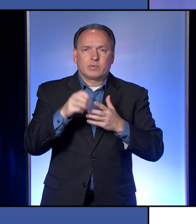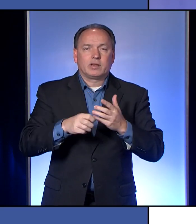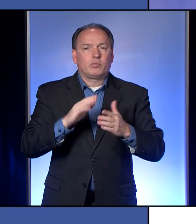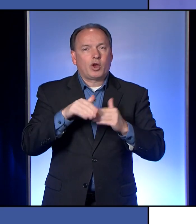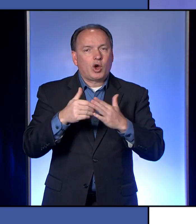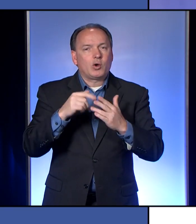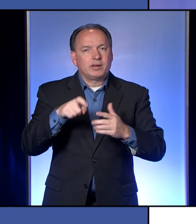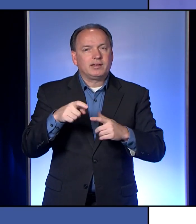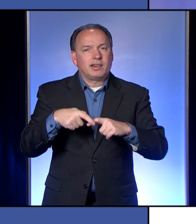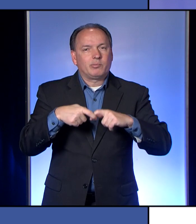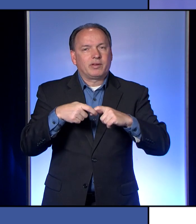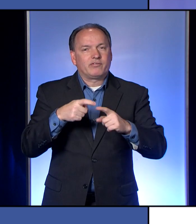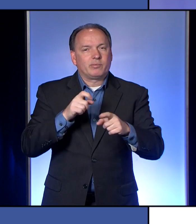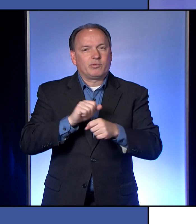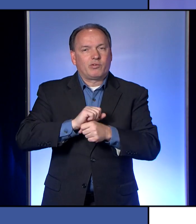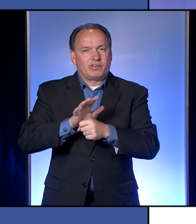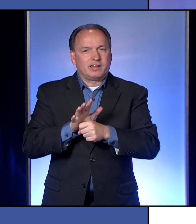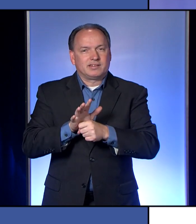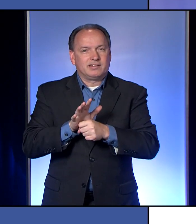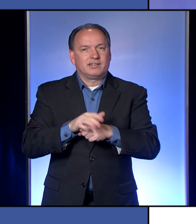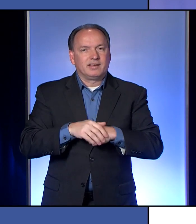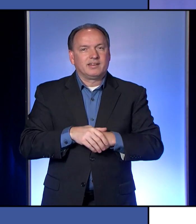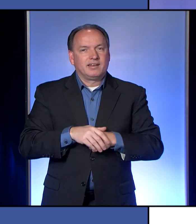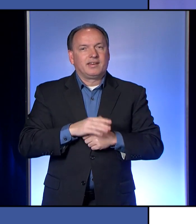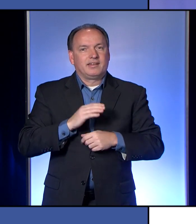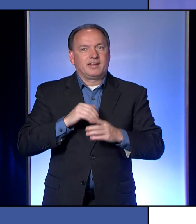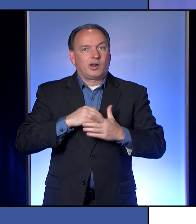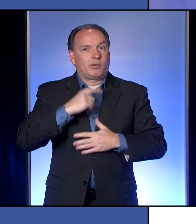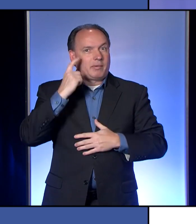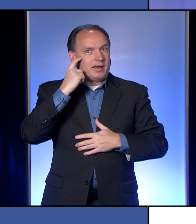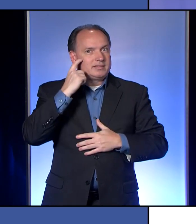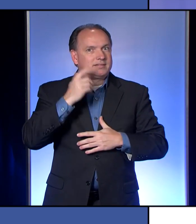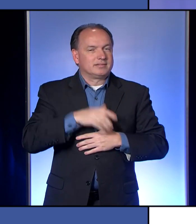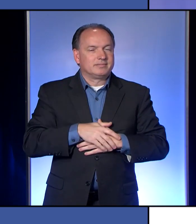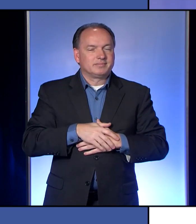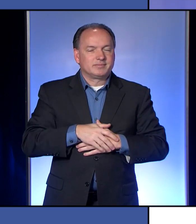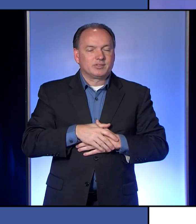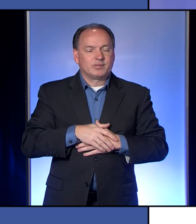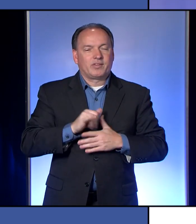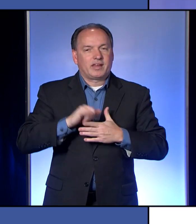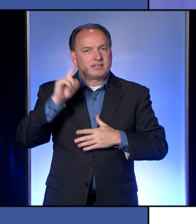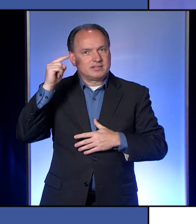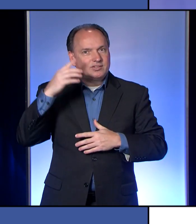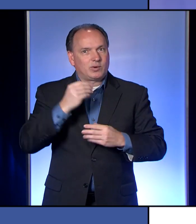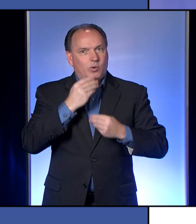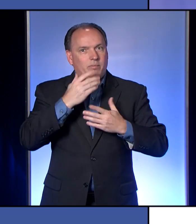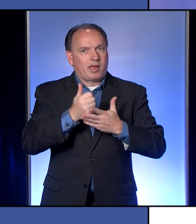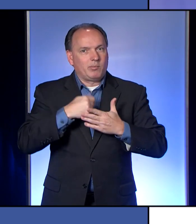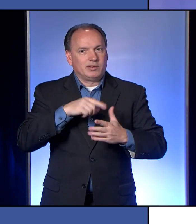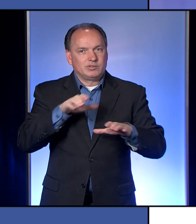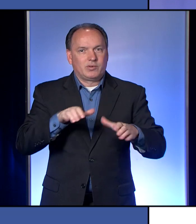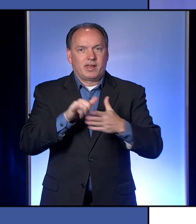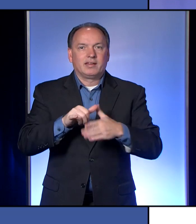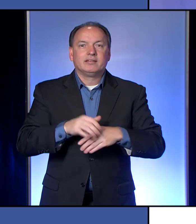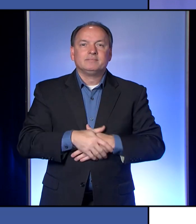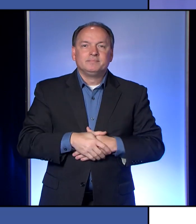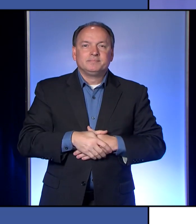need a little break from COVID-19 just in our minds. And so that sunshine and warmth hopefully will help us do that.